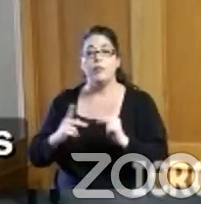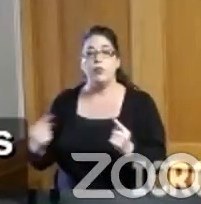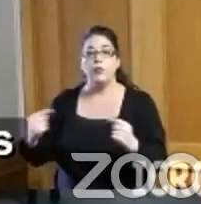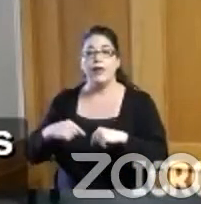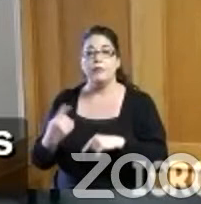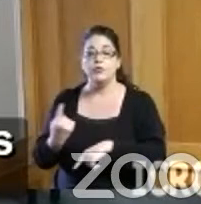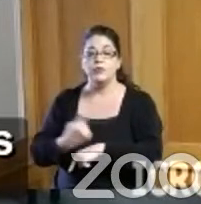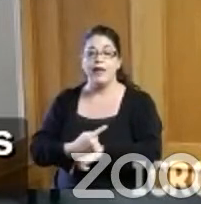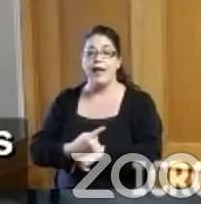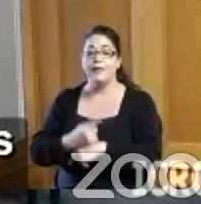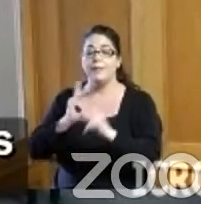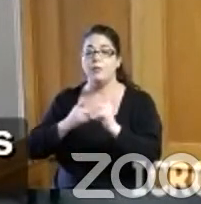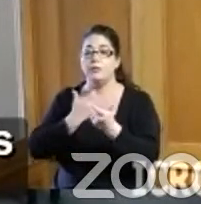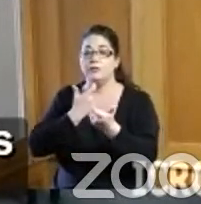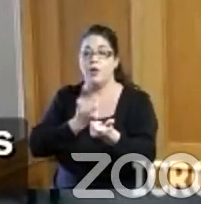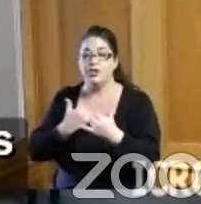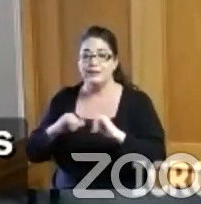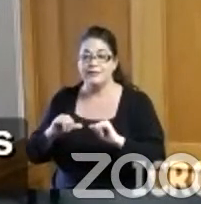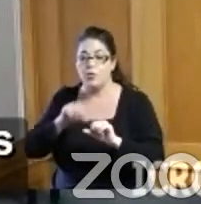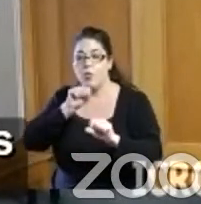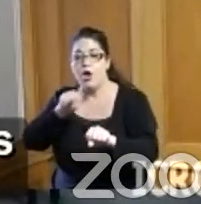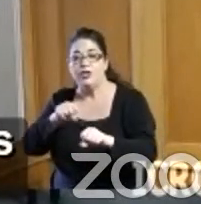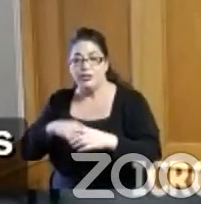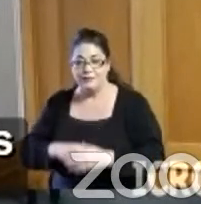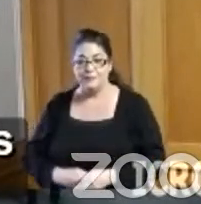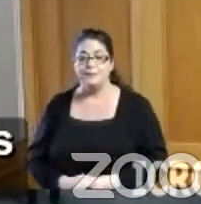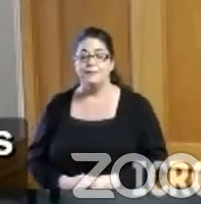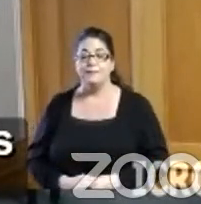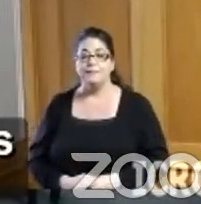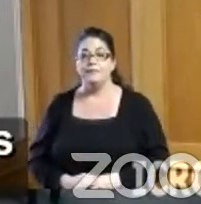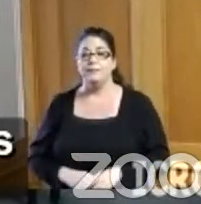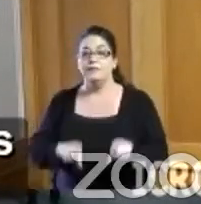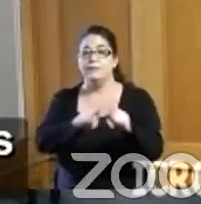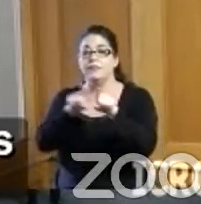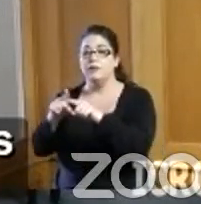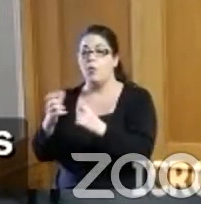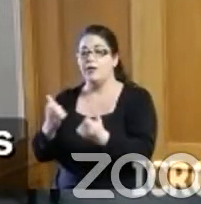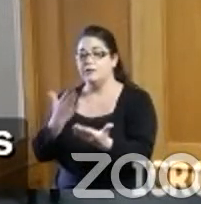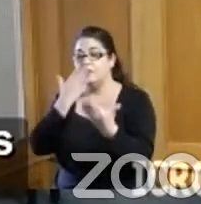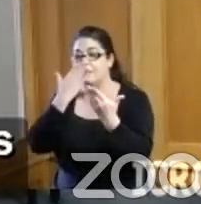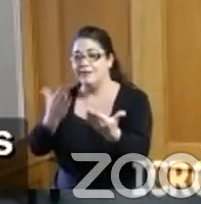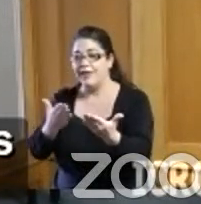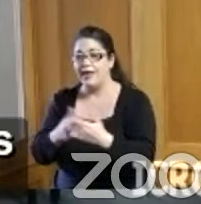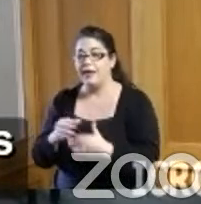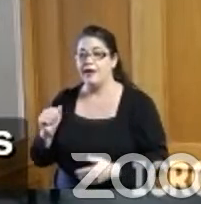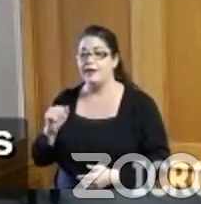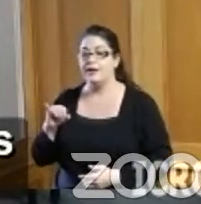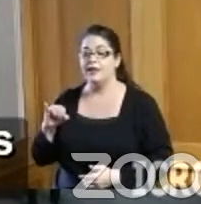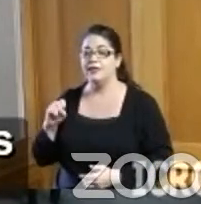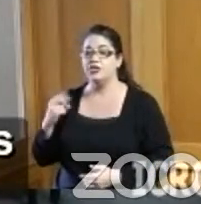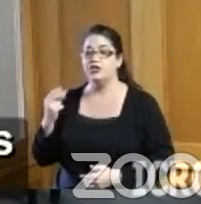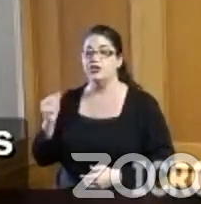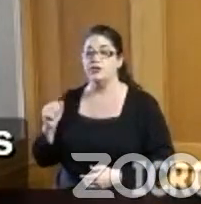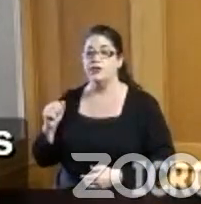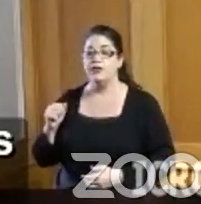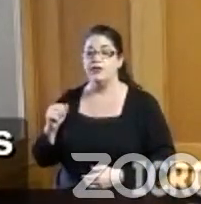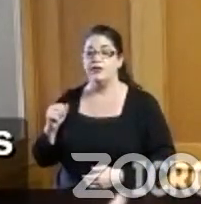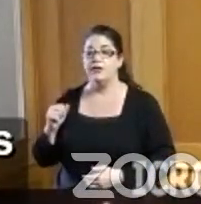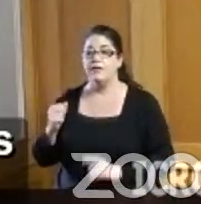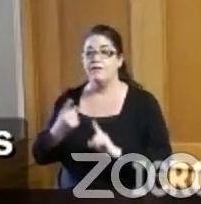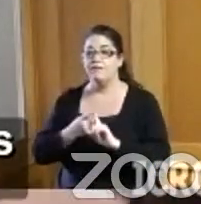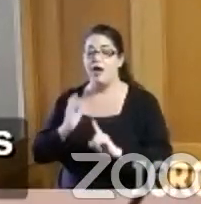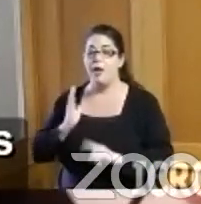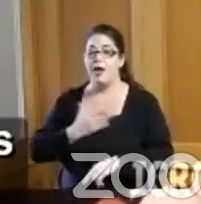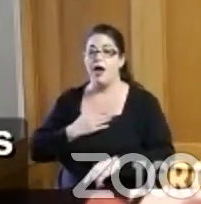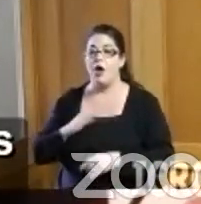who are still watching. But I also want to thank Aisha from